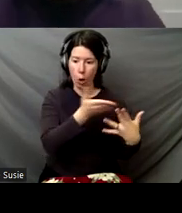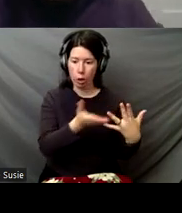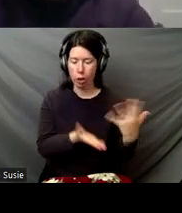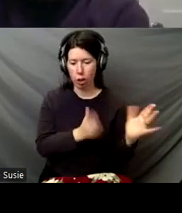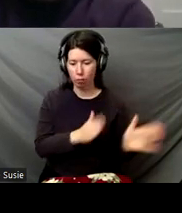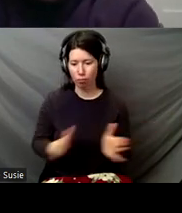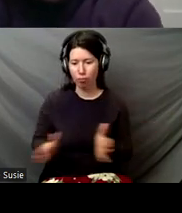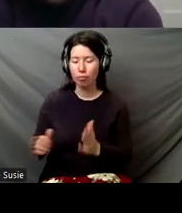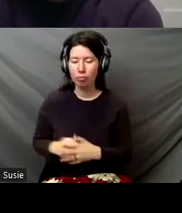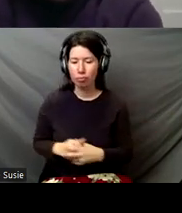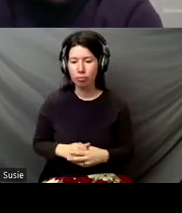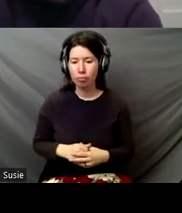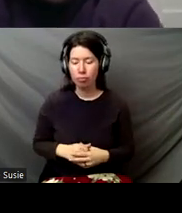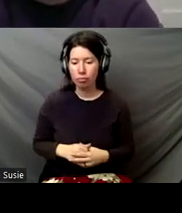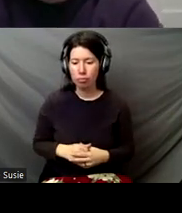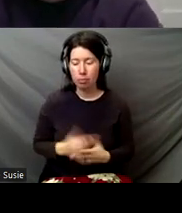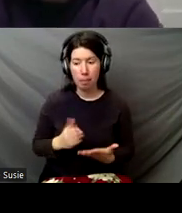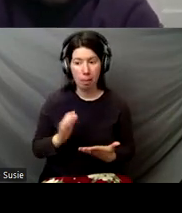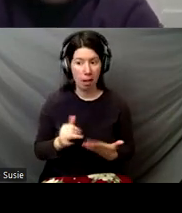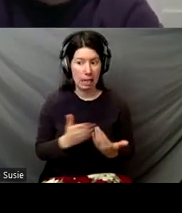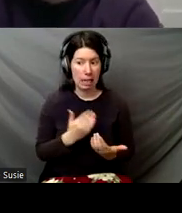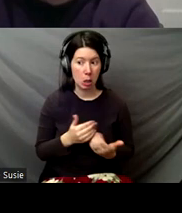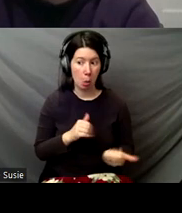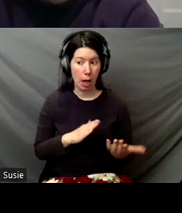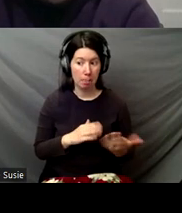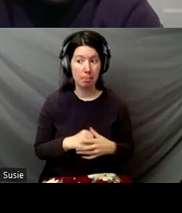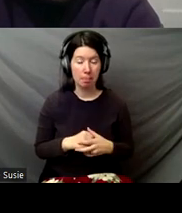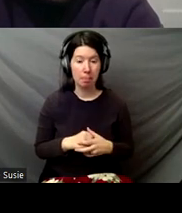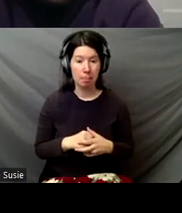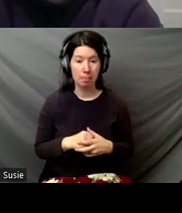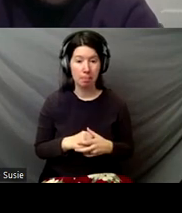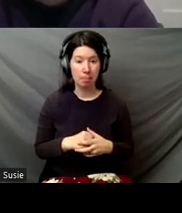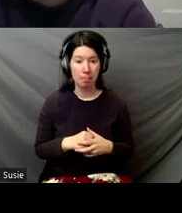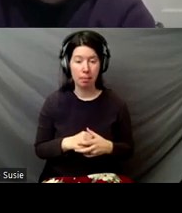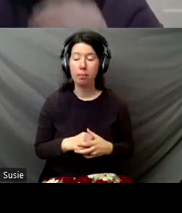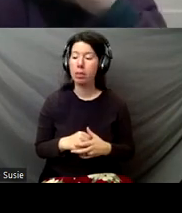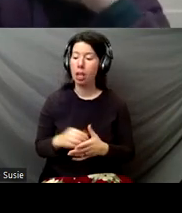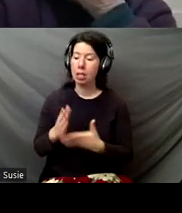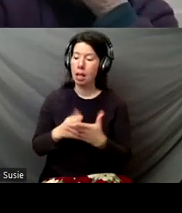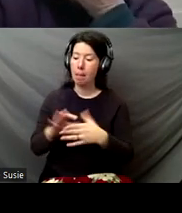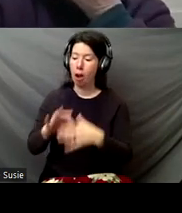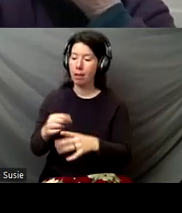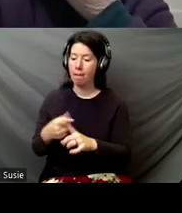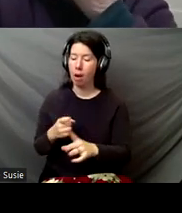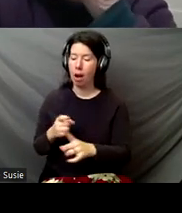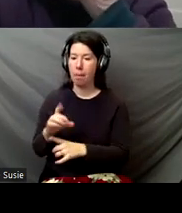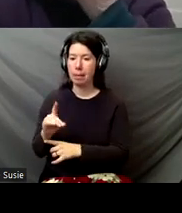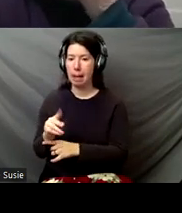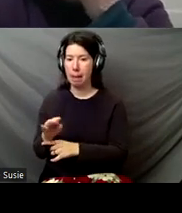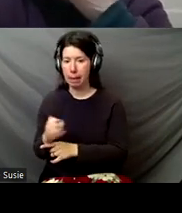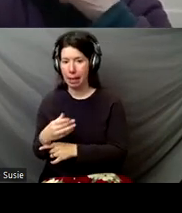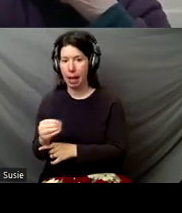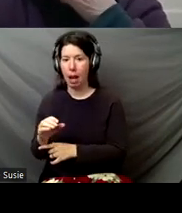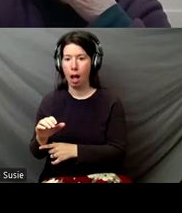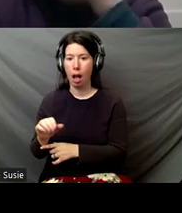be the easiest way is to see we've taken content from Debbie and Ajay and kind of